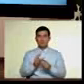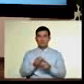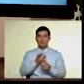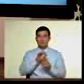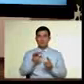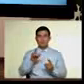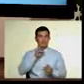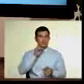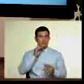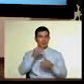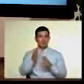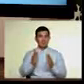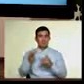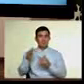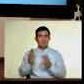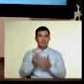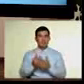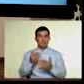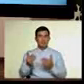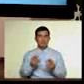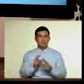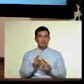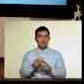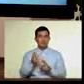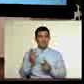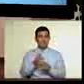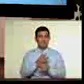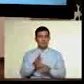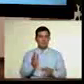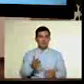cho'kindi va metamorfik jinslarga bo'linadi.